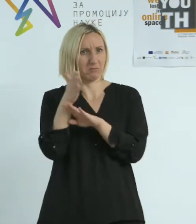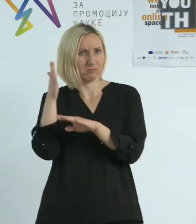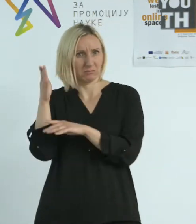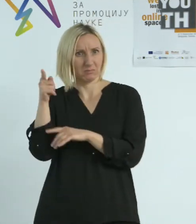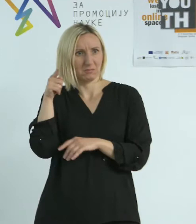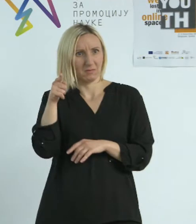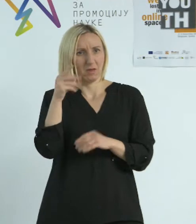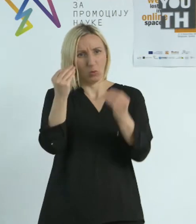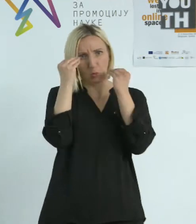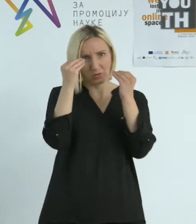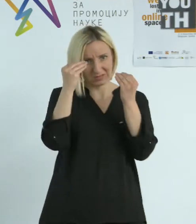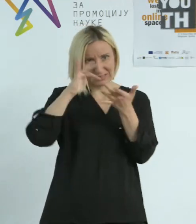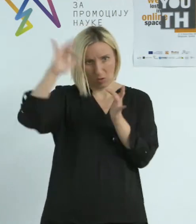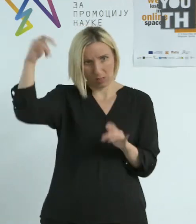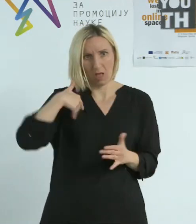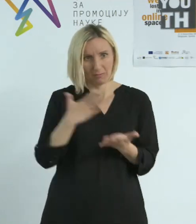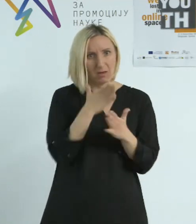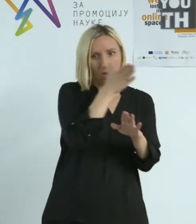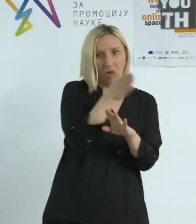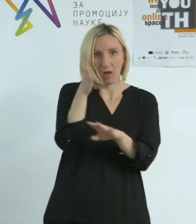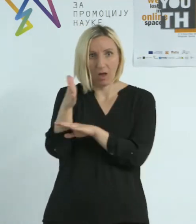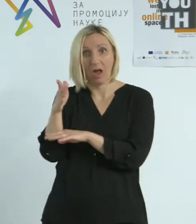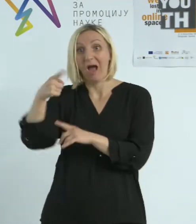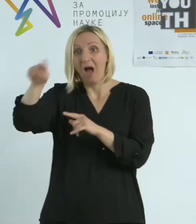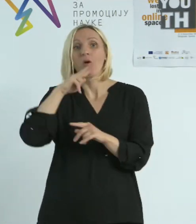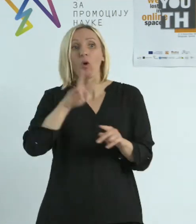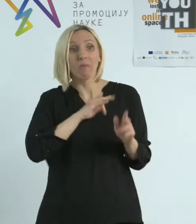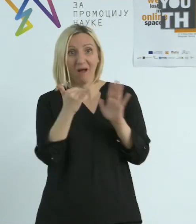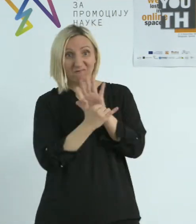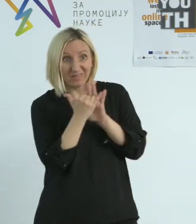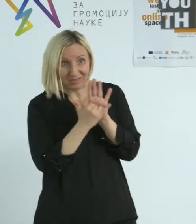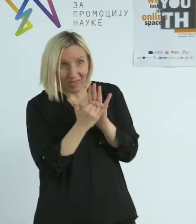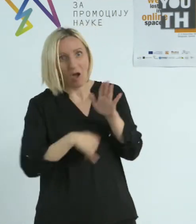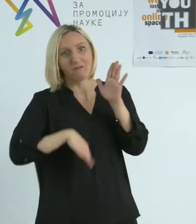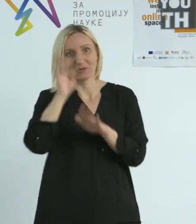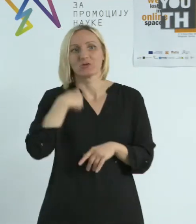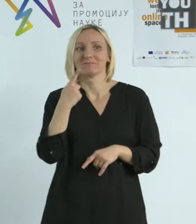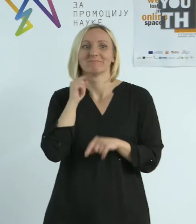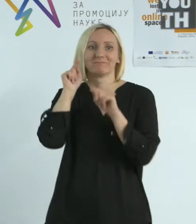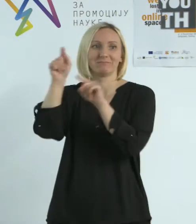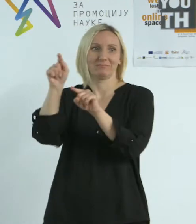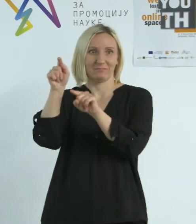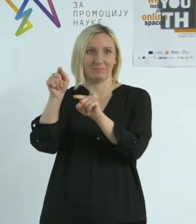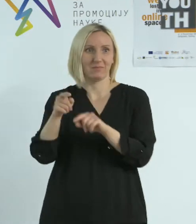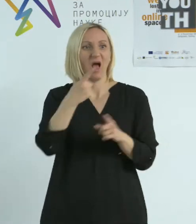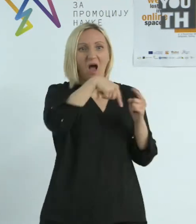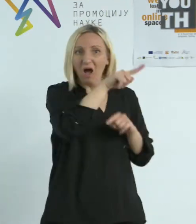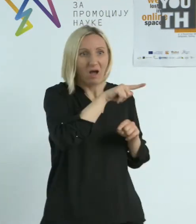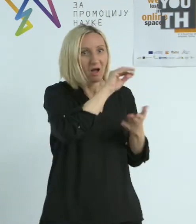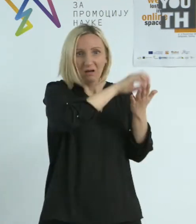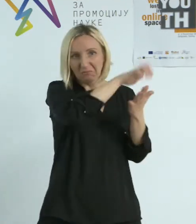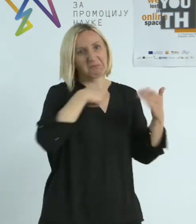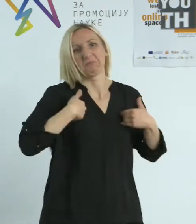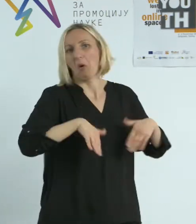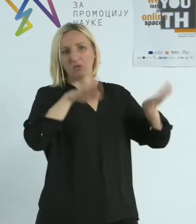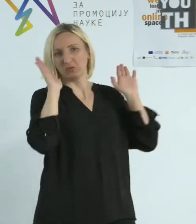a youth worker trying to deliver some content which I totally disliked. I have to admit I dropped out of the course.